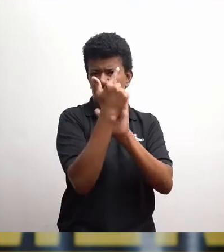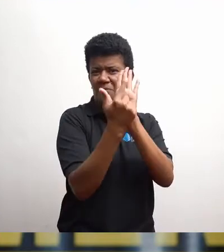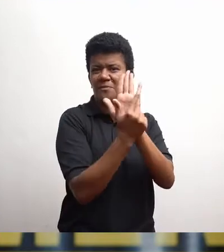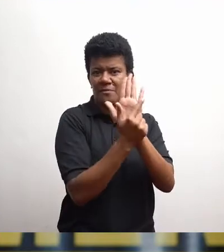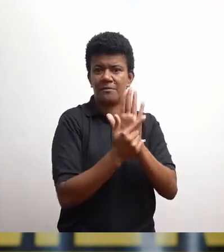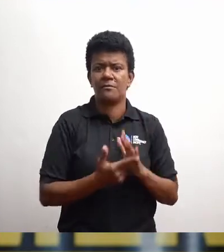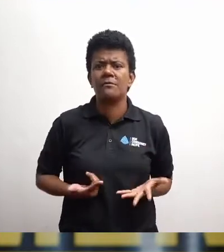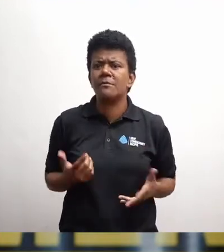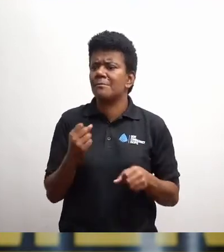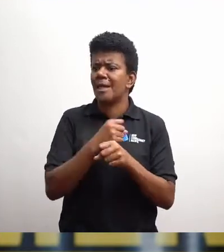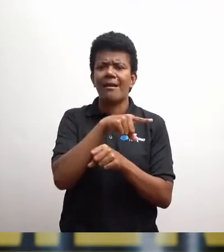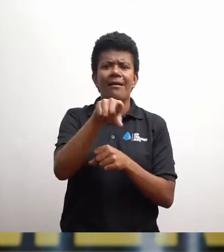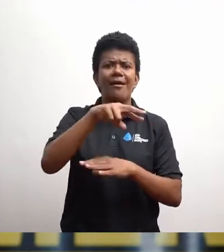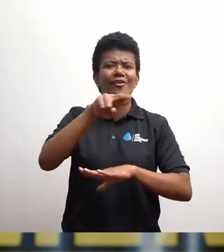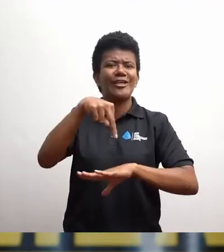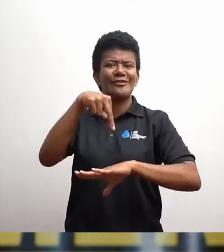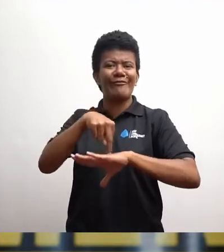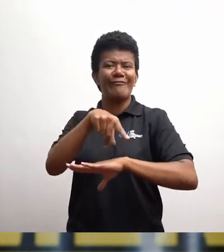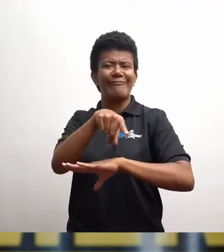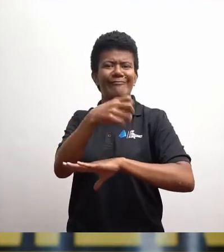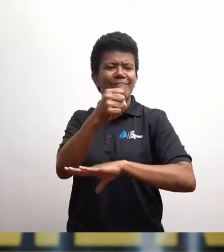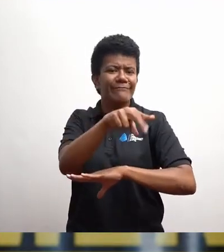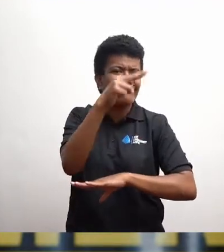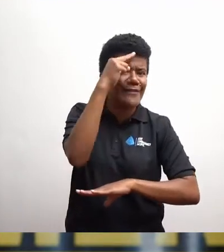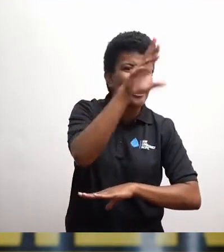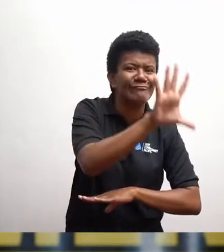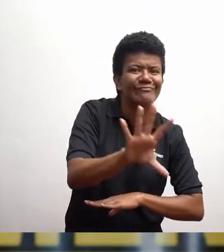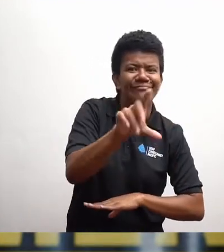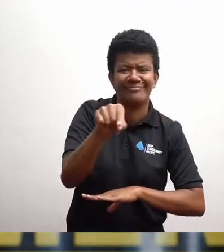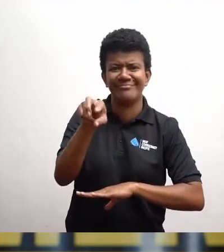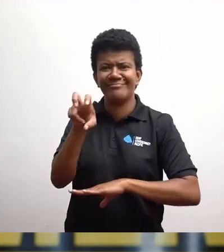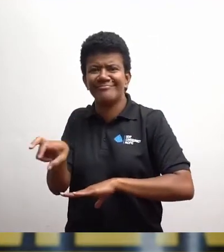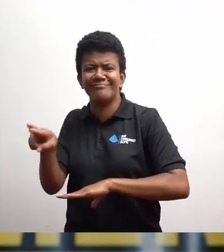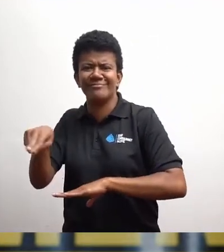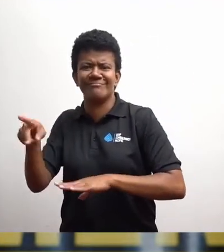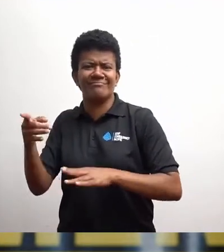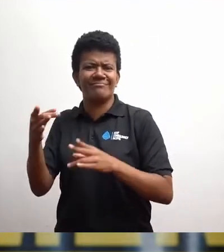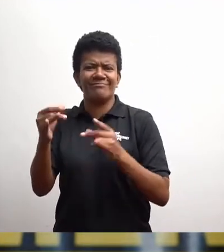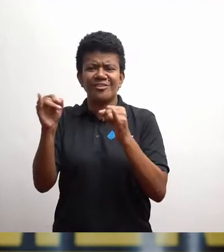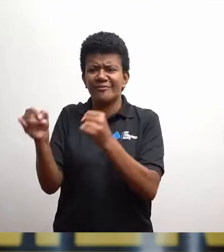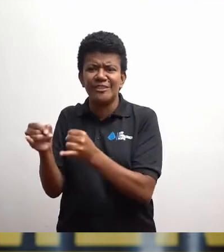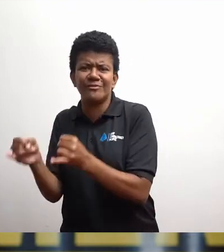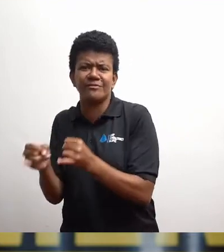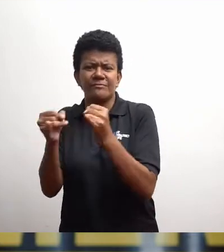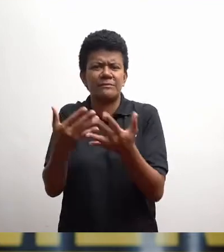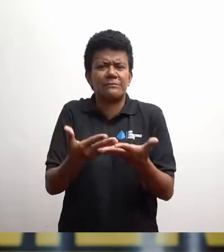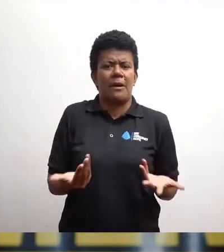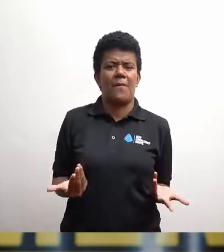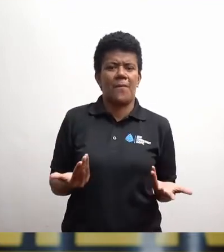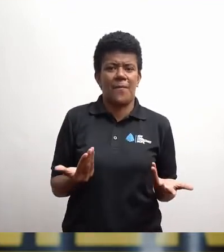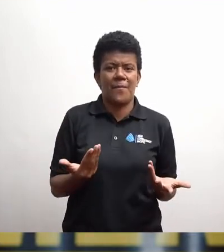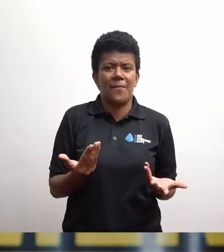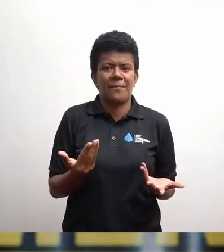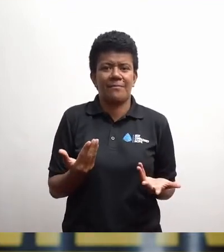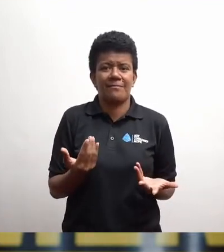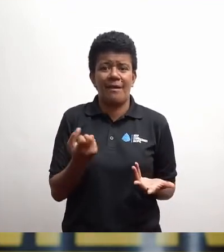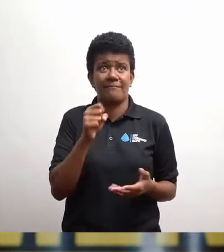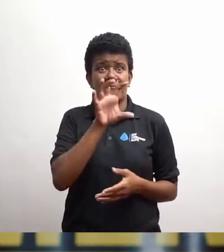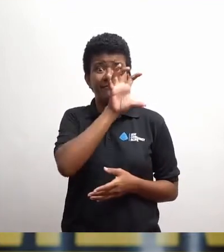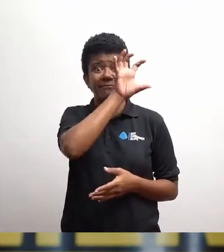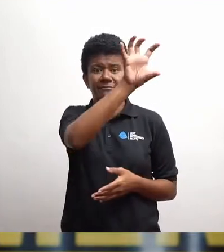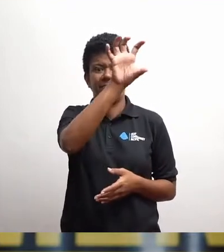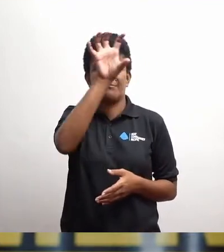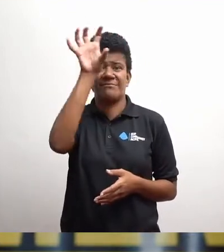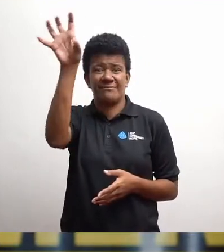make it regional and then national and then local and then individual? Wow, that's a big task. And that's part